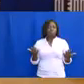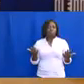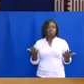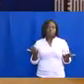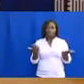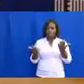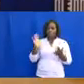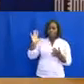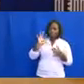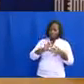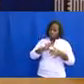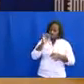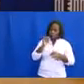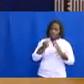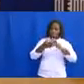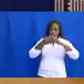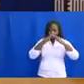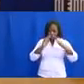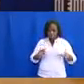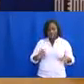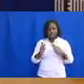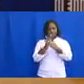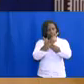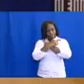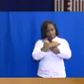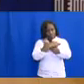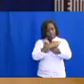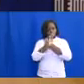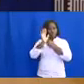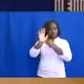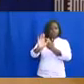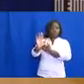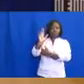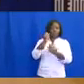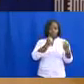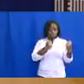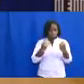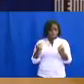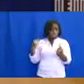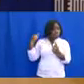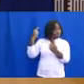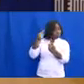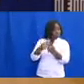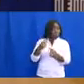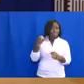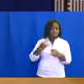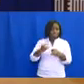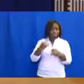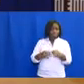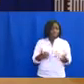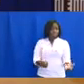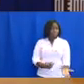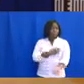May his soul rest in perfect peace in the bosom of the Almighty until the last day of the resurrection